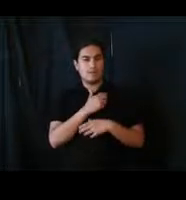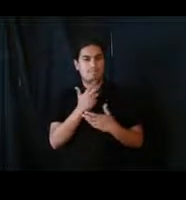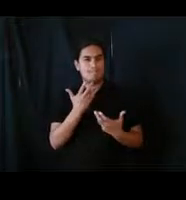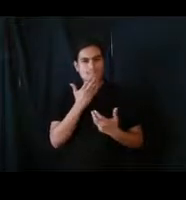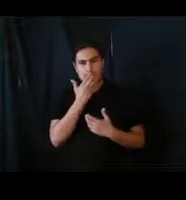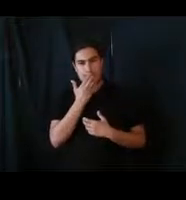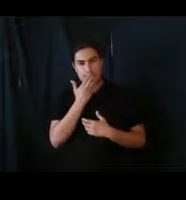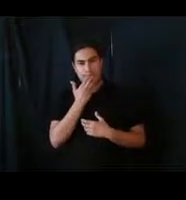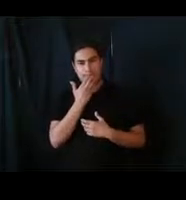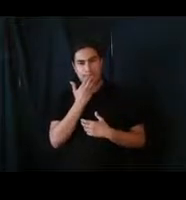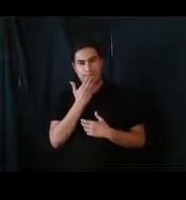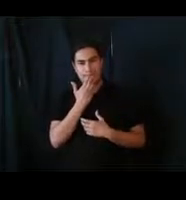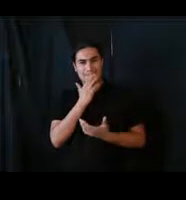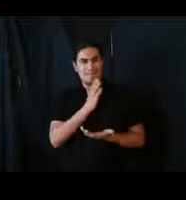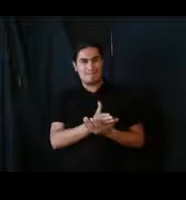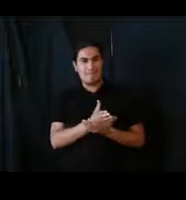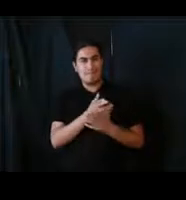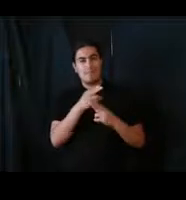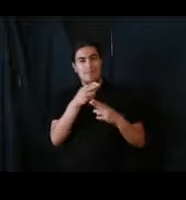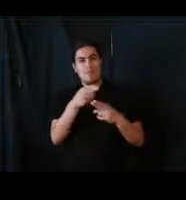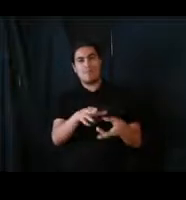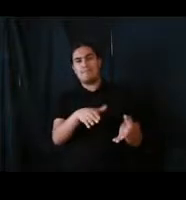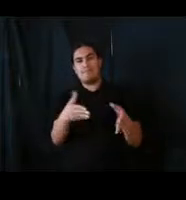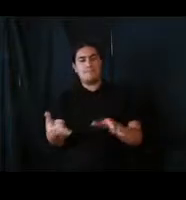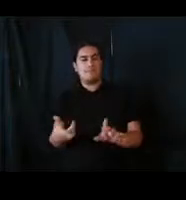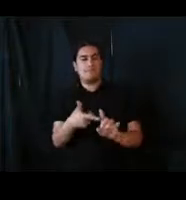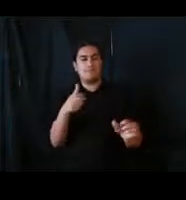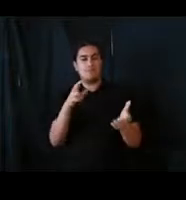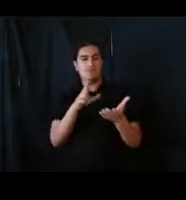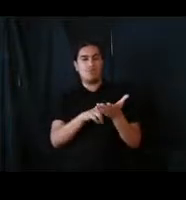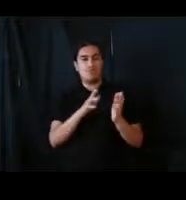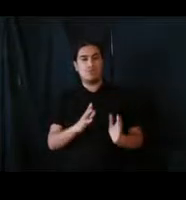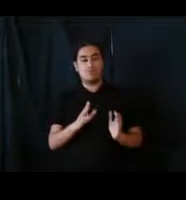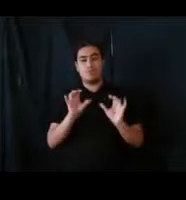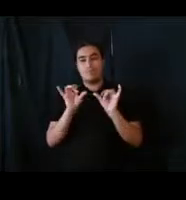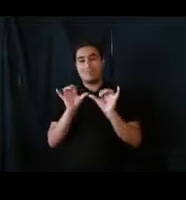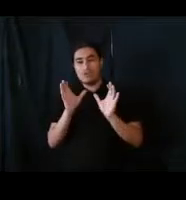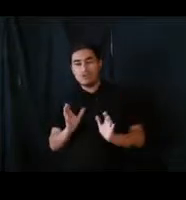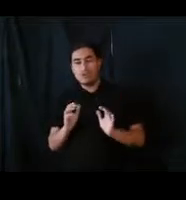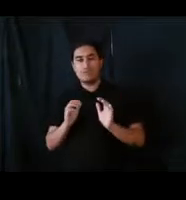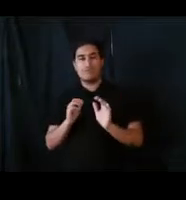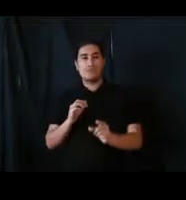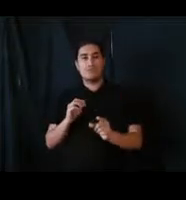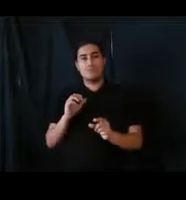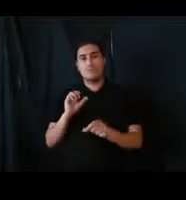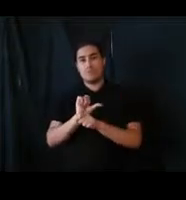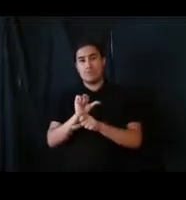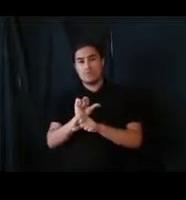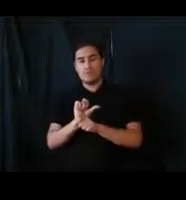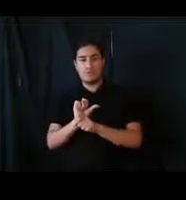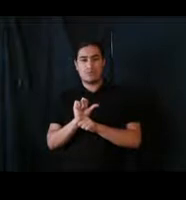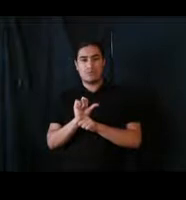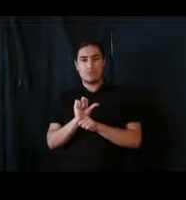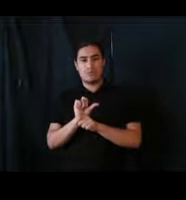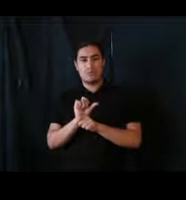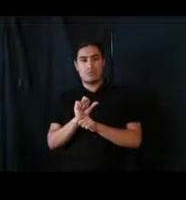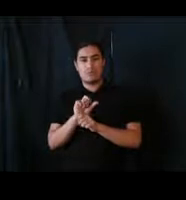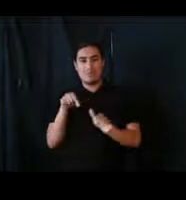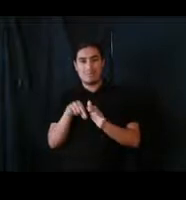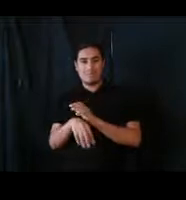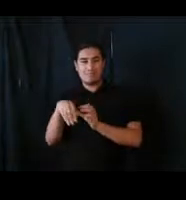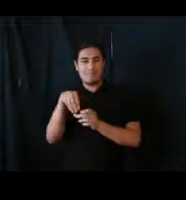the deaths of the construction members that are employed by the contractors and your engineers that are on job sites that are killed inside